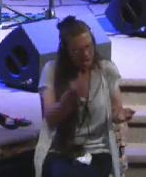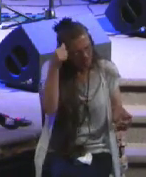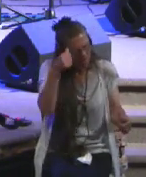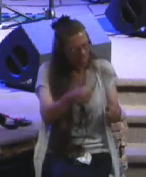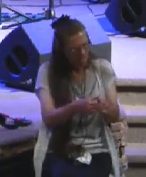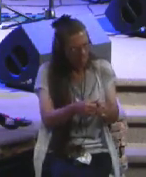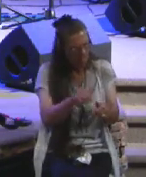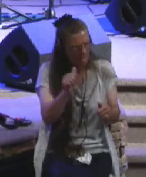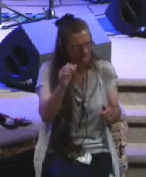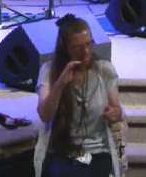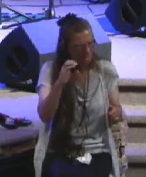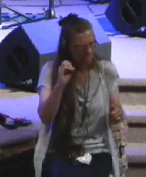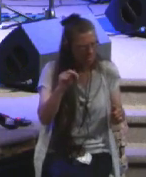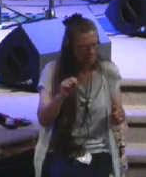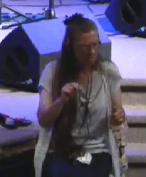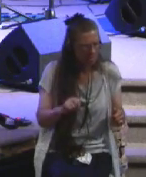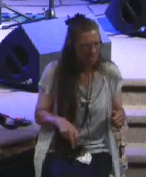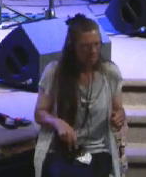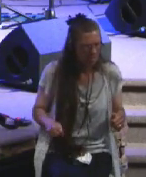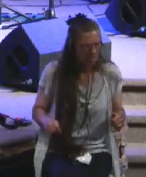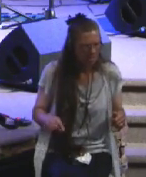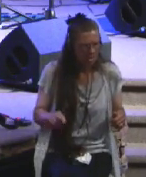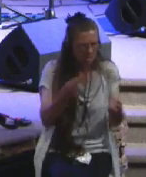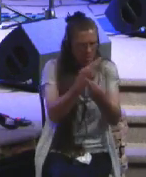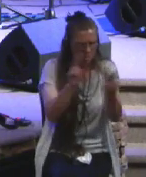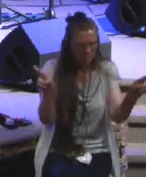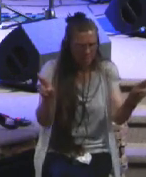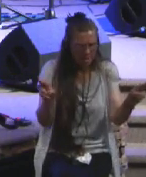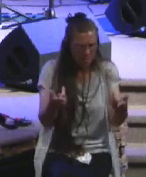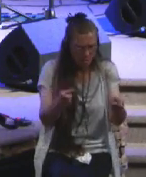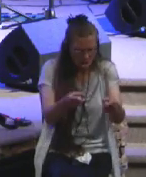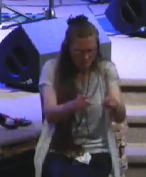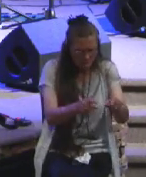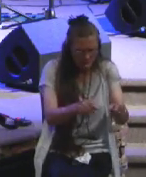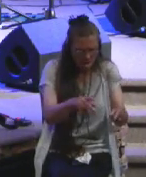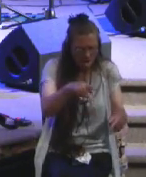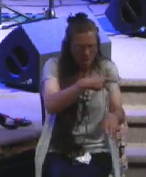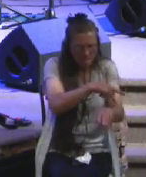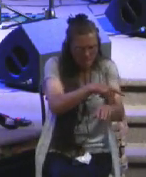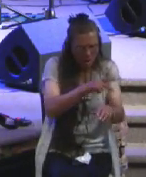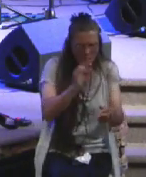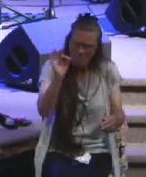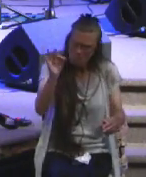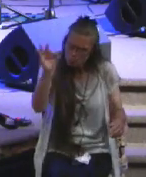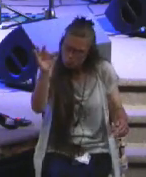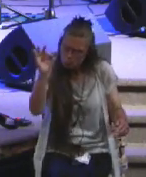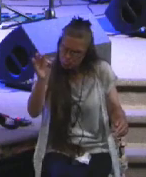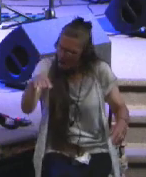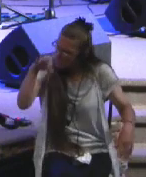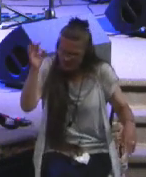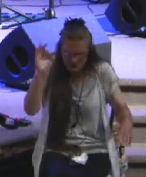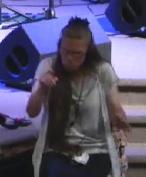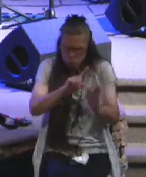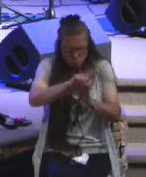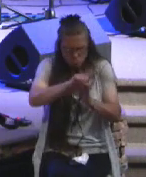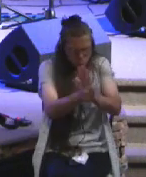guy in the book of Acts chapter 20, there was a revival service going on. Paul's preaching. Man, they're preaching till